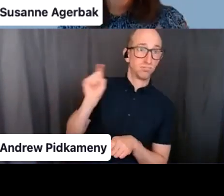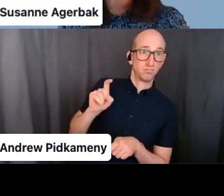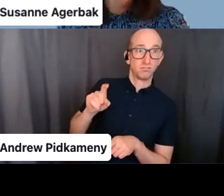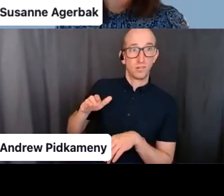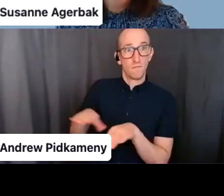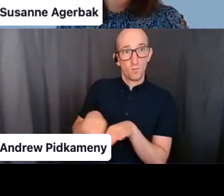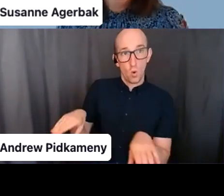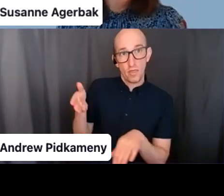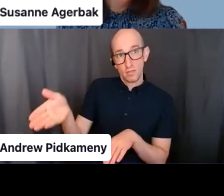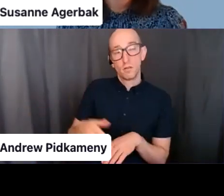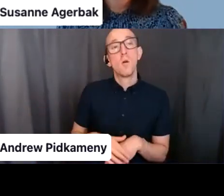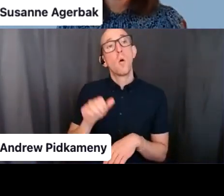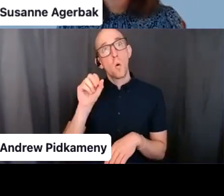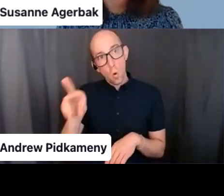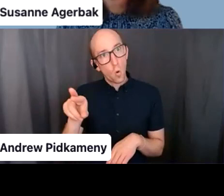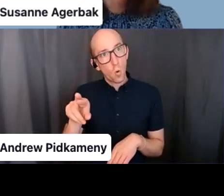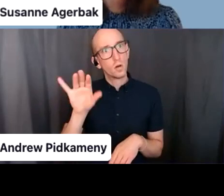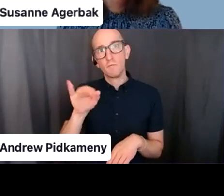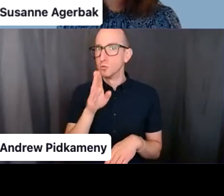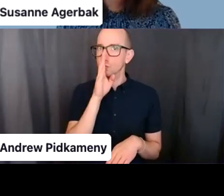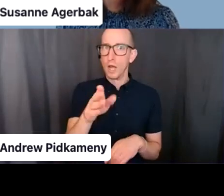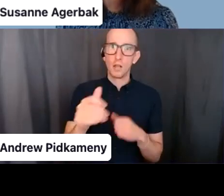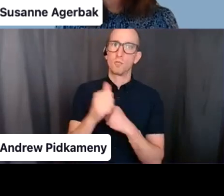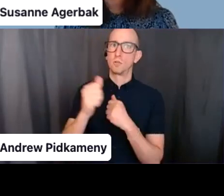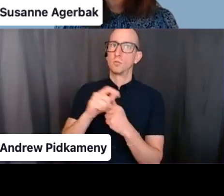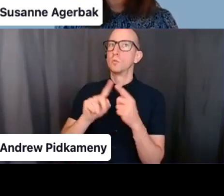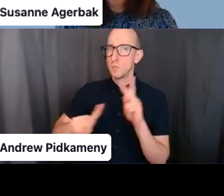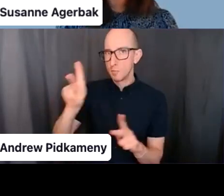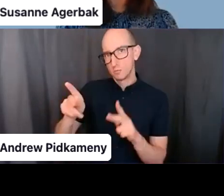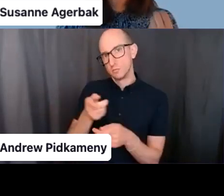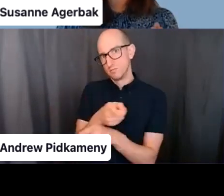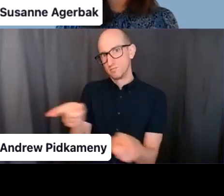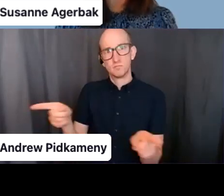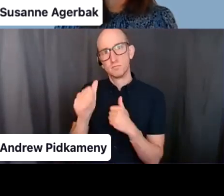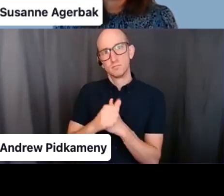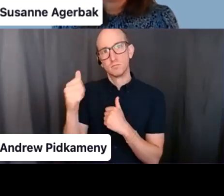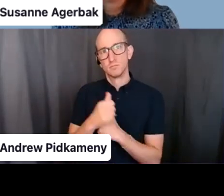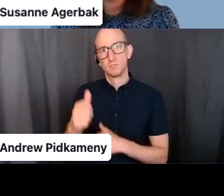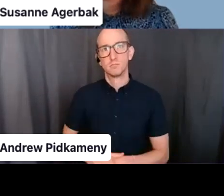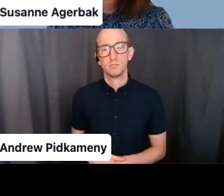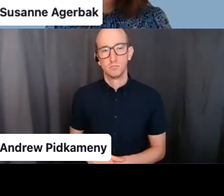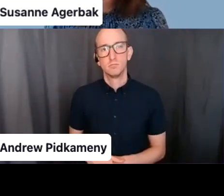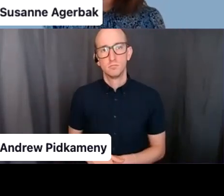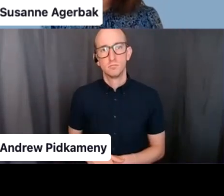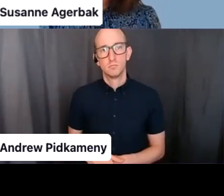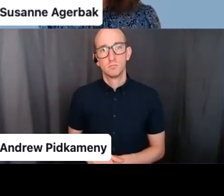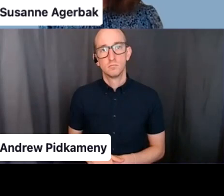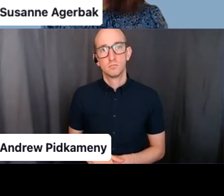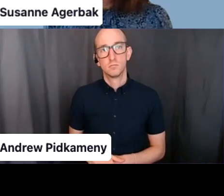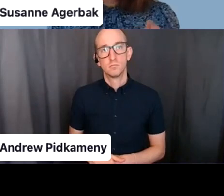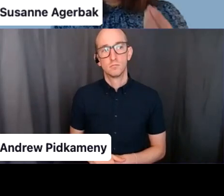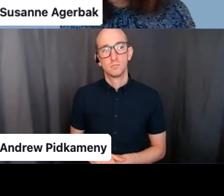direct immediate threat to people's safety. And this includes repeat visits in the following